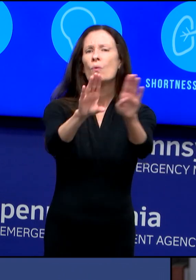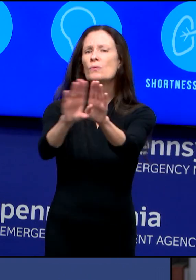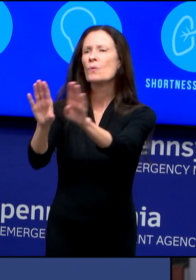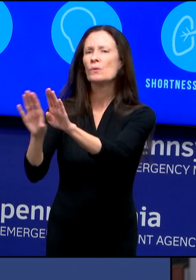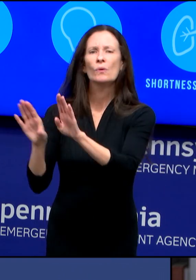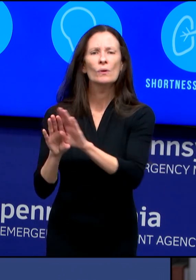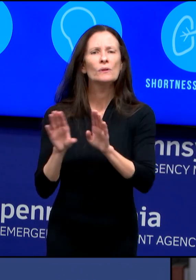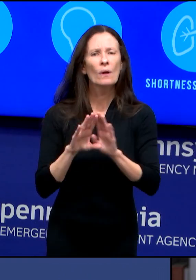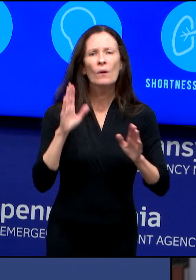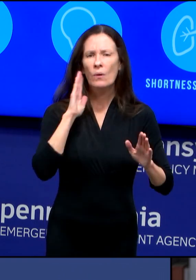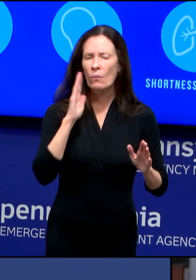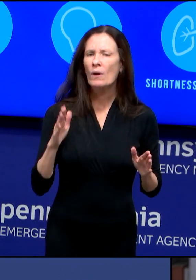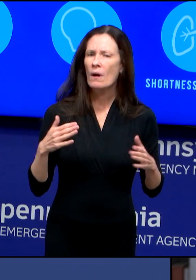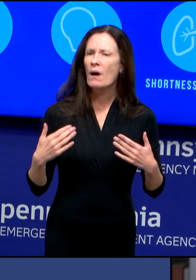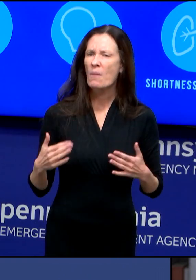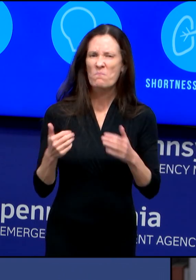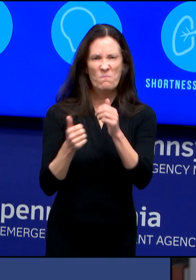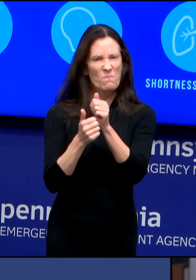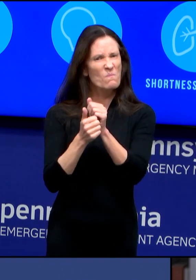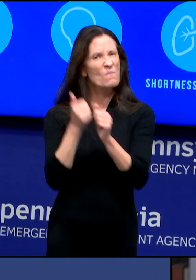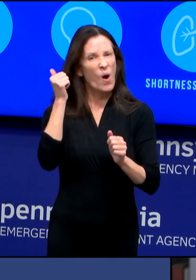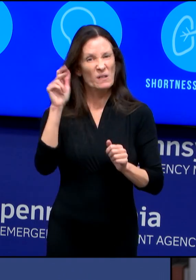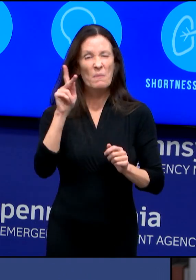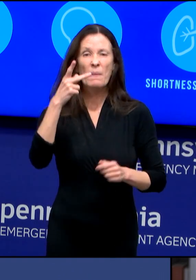to voluntarily comply.